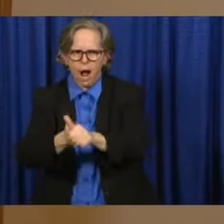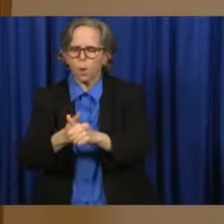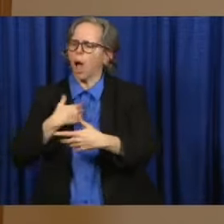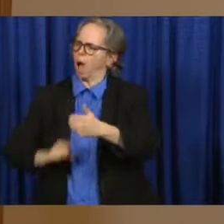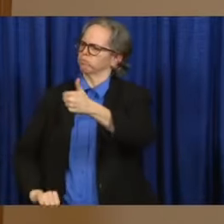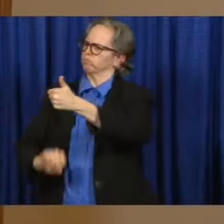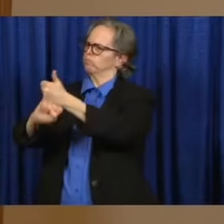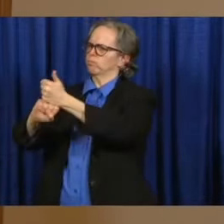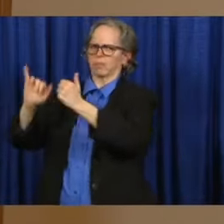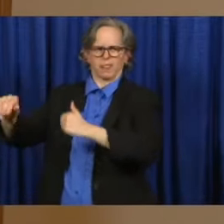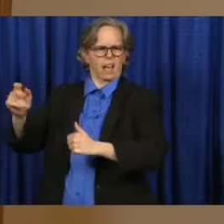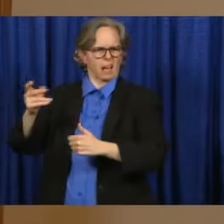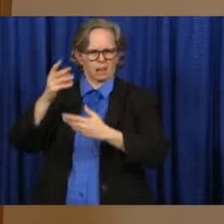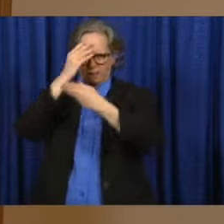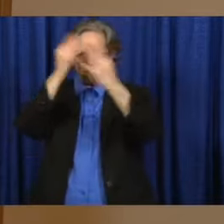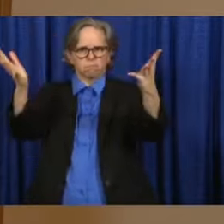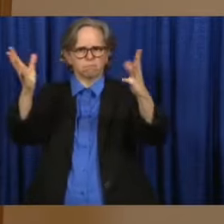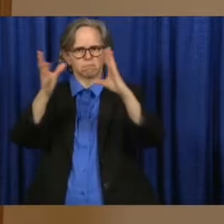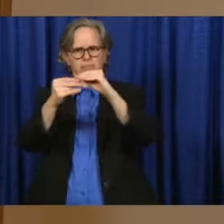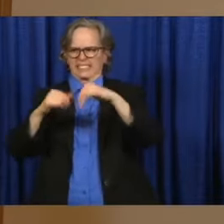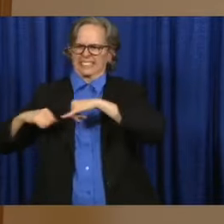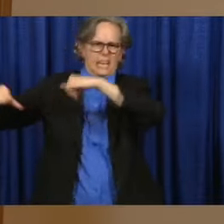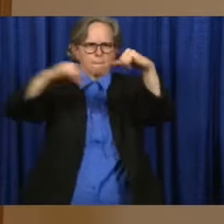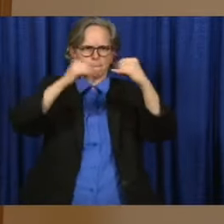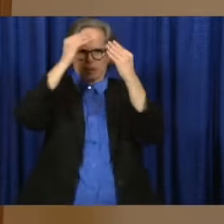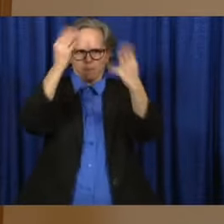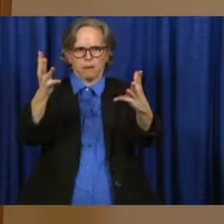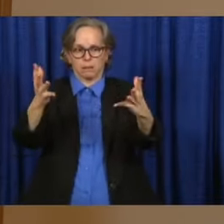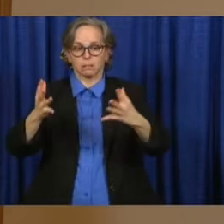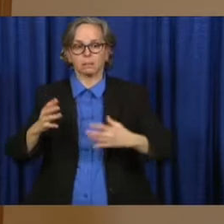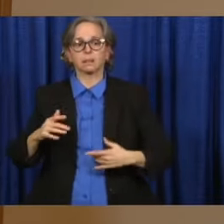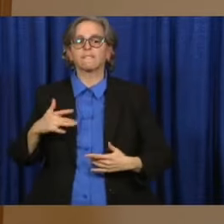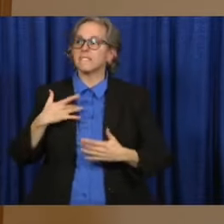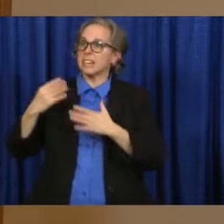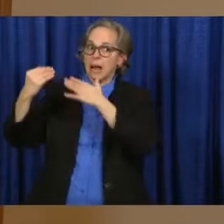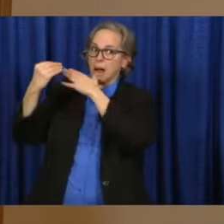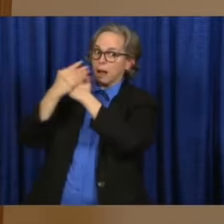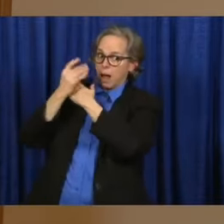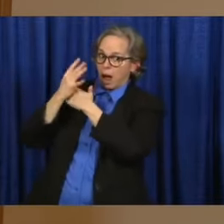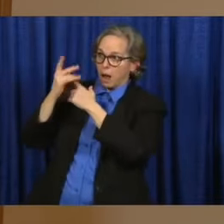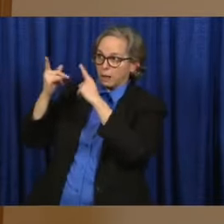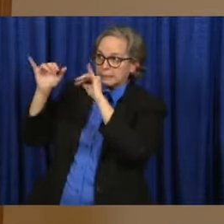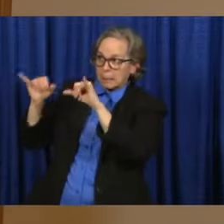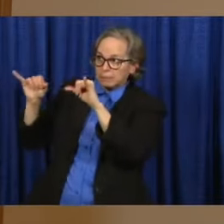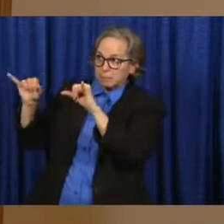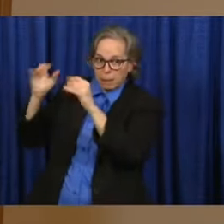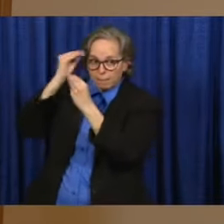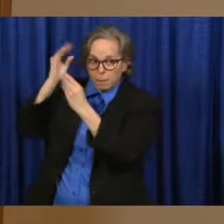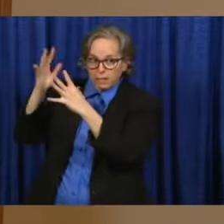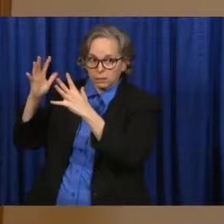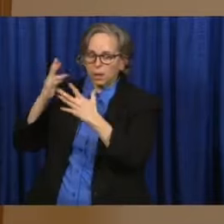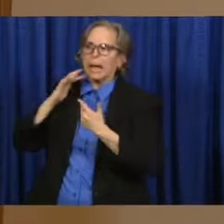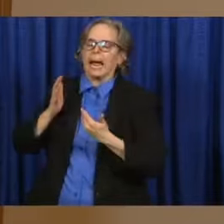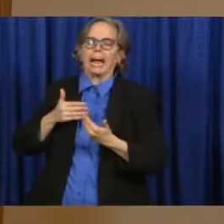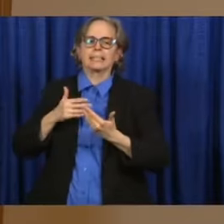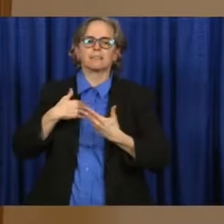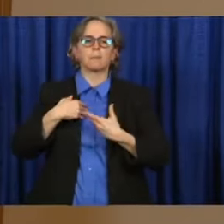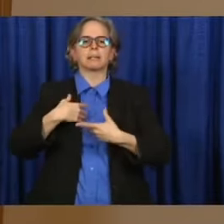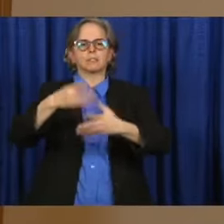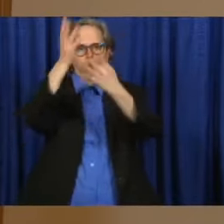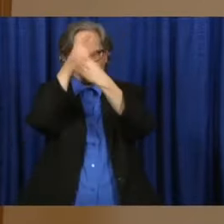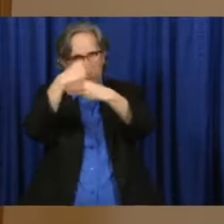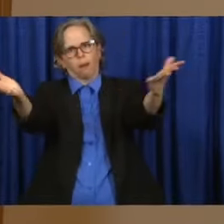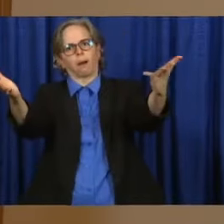as things start to stabilize in our situation, it will be easier for our communication channels to really get that out